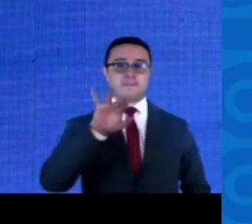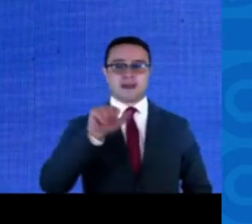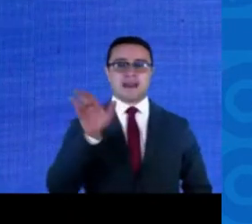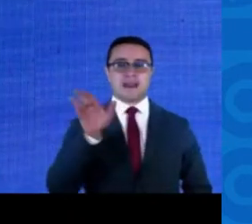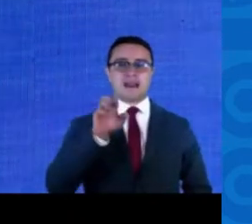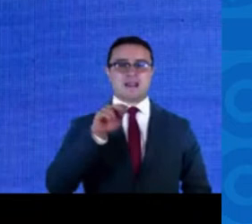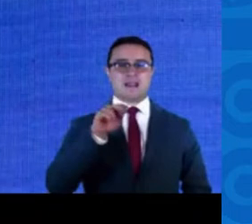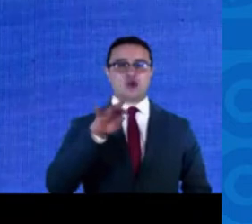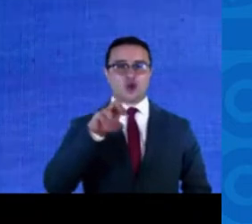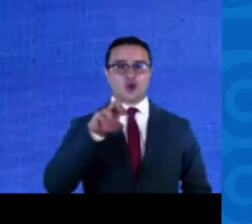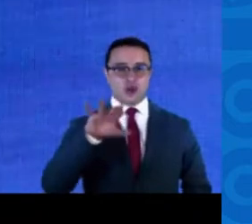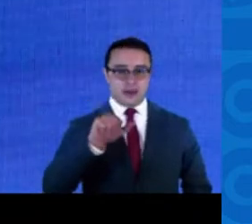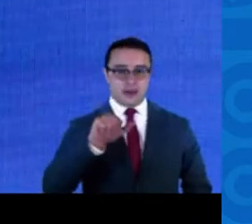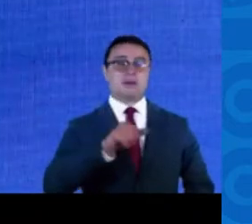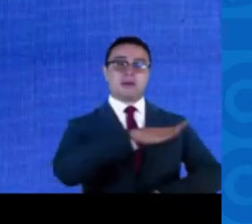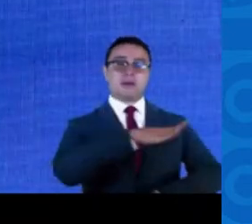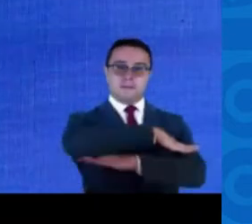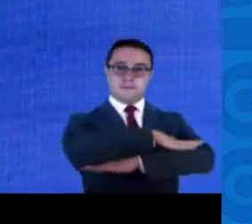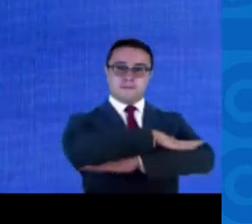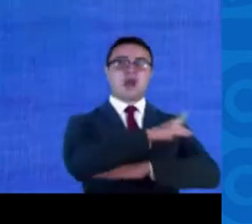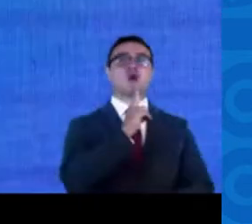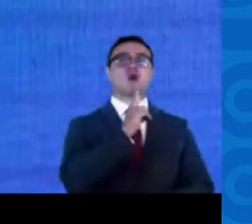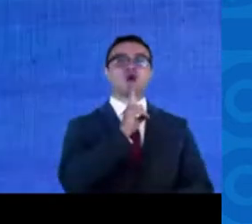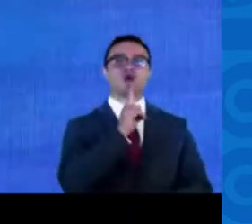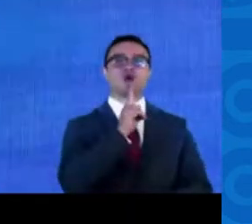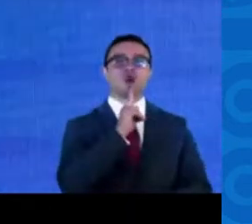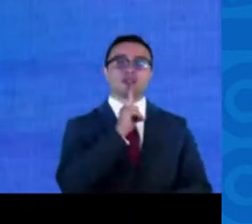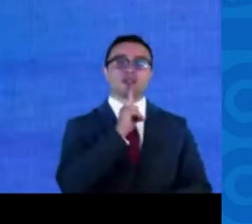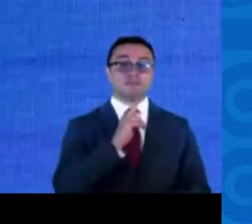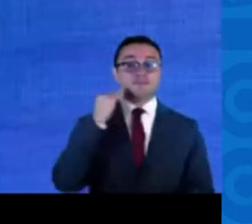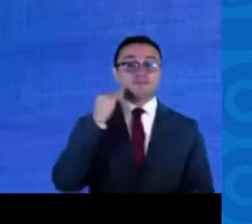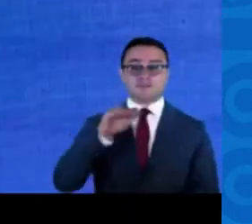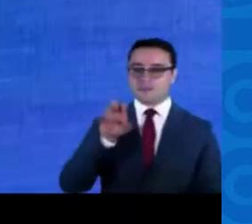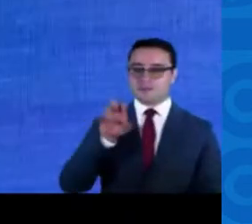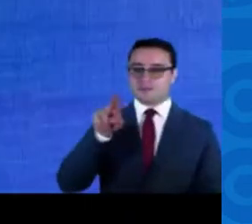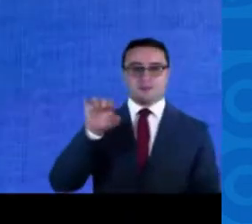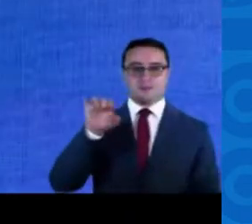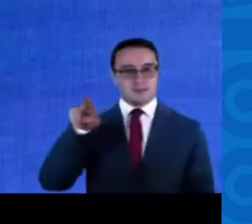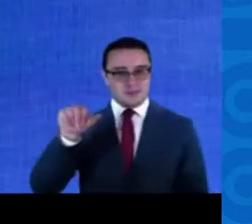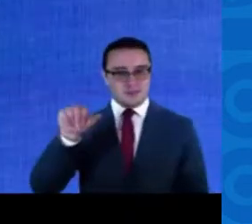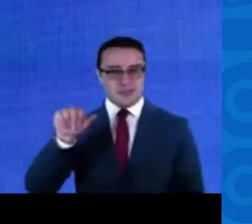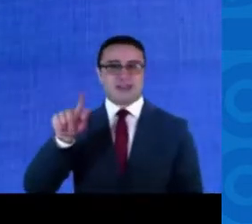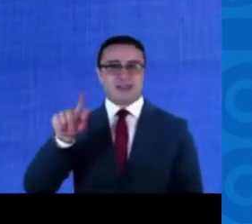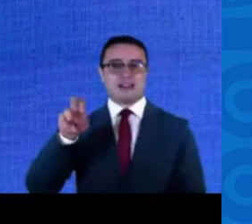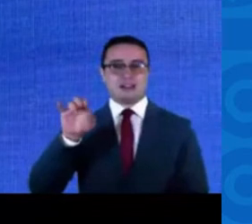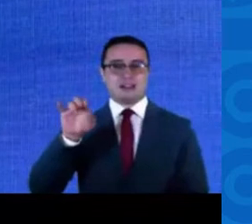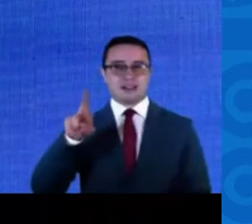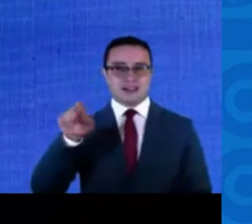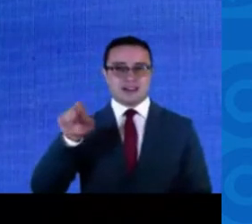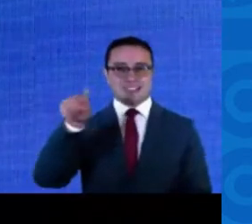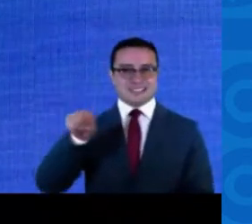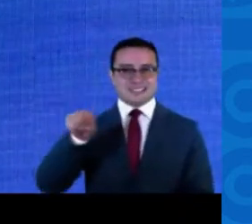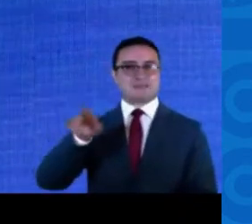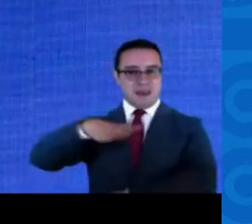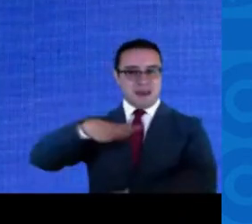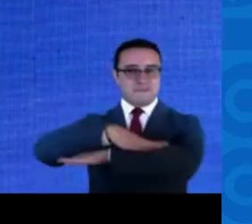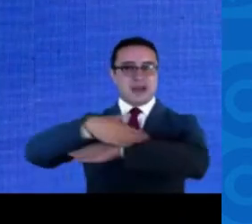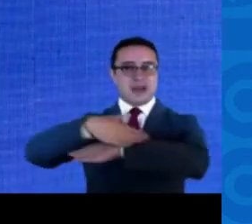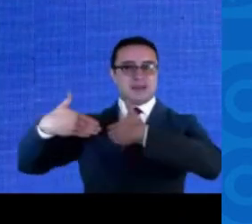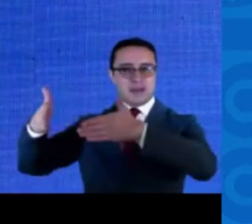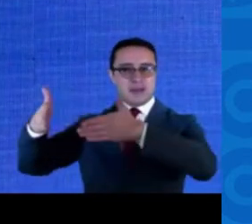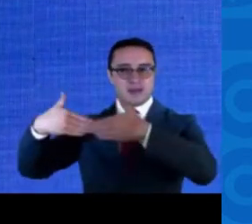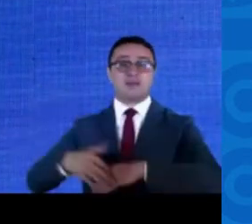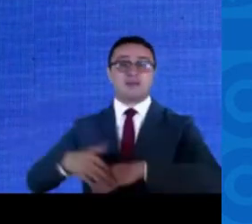Mrs. Maria Antonia Navarro Bustillo, ambassador of the Republic of Honduras, and Maria Liliana